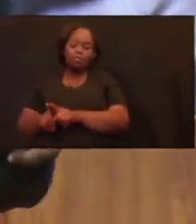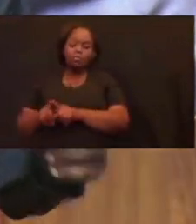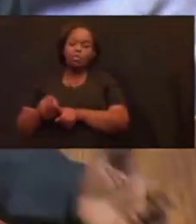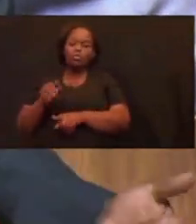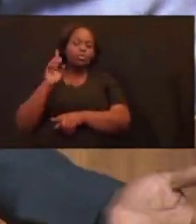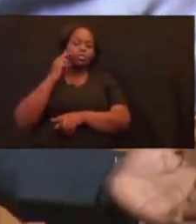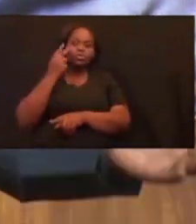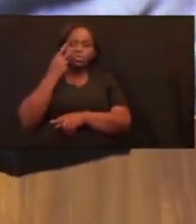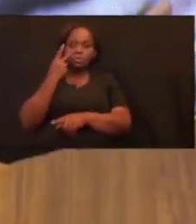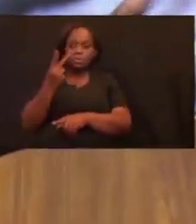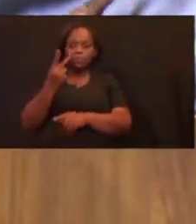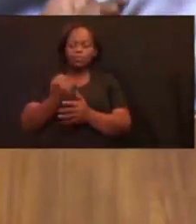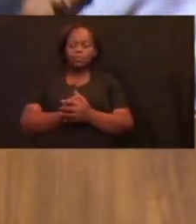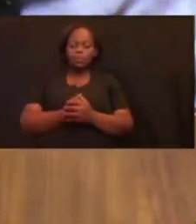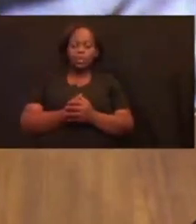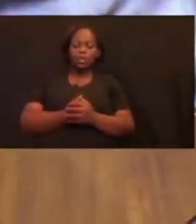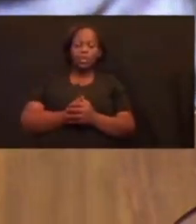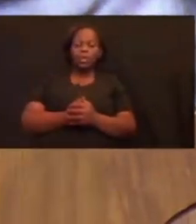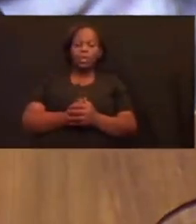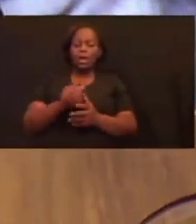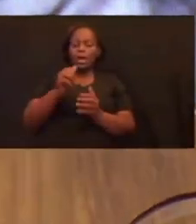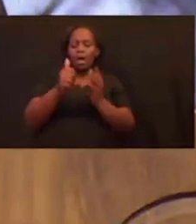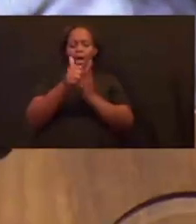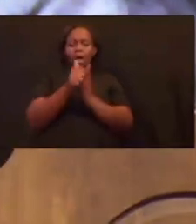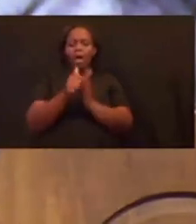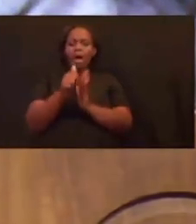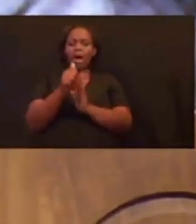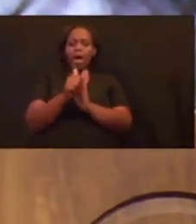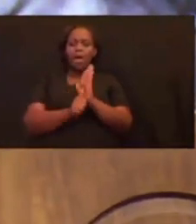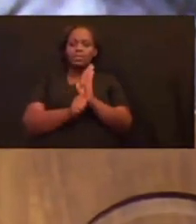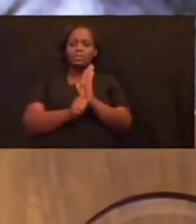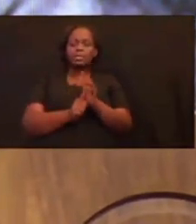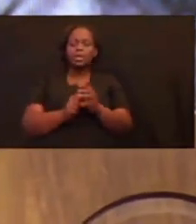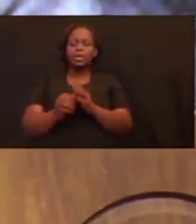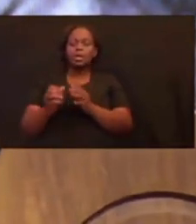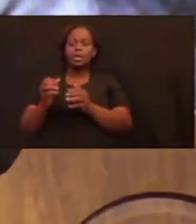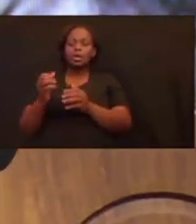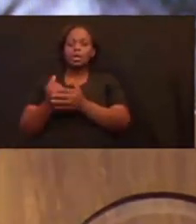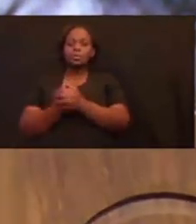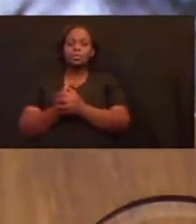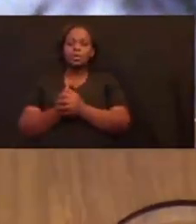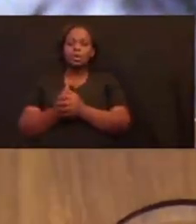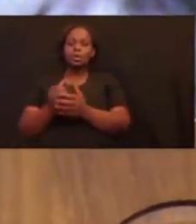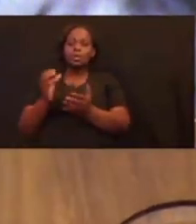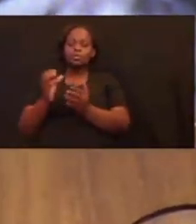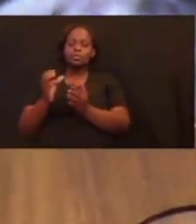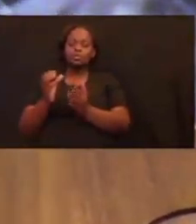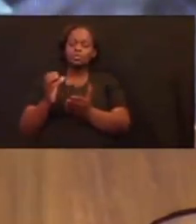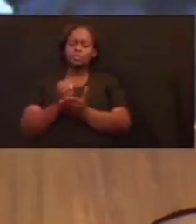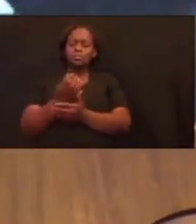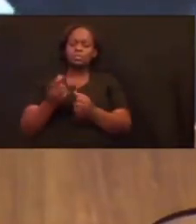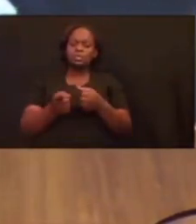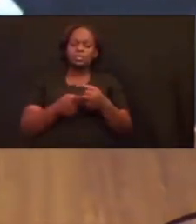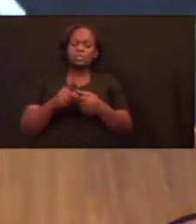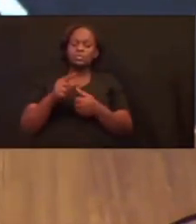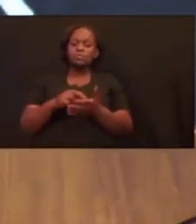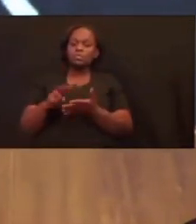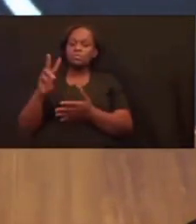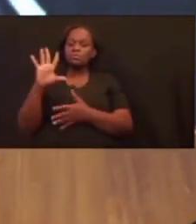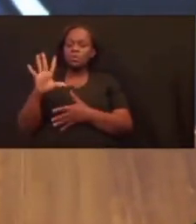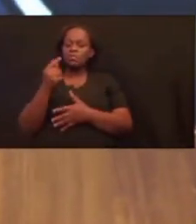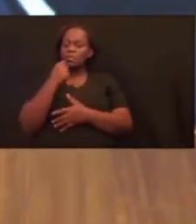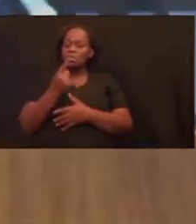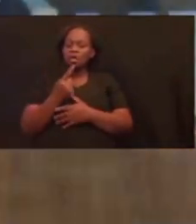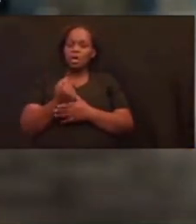5, the Bible says, Philip went and preached Christ in Samaria. And the Bible says the people with one accord gave